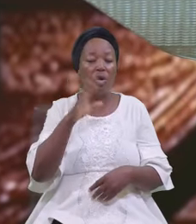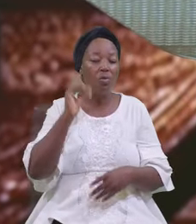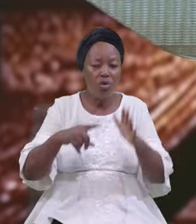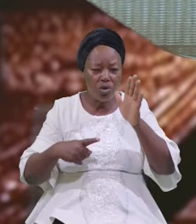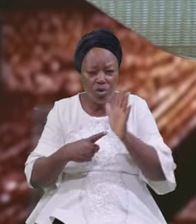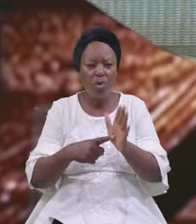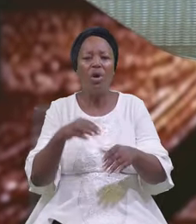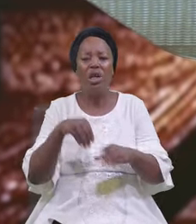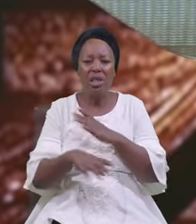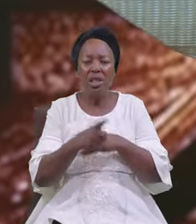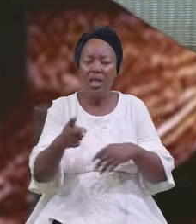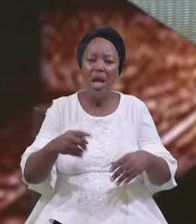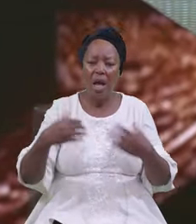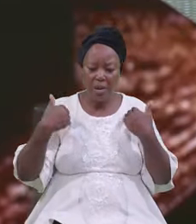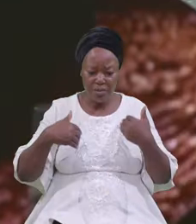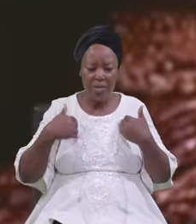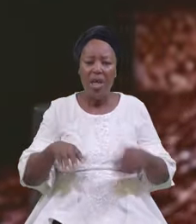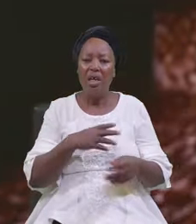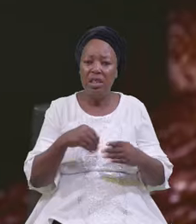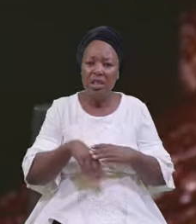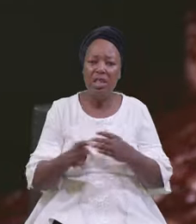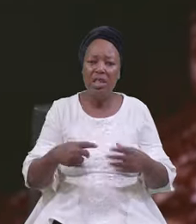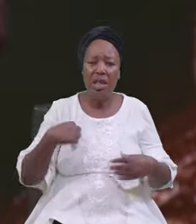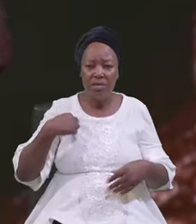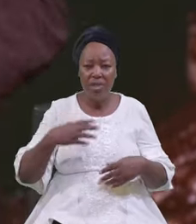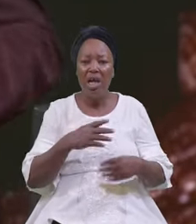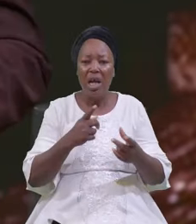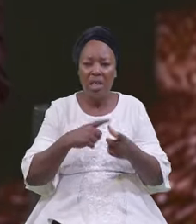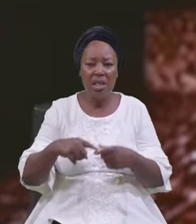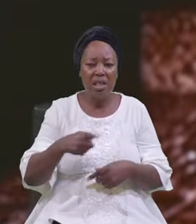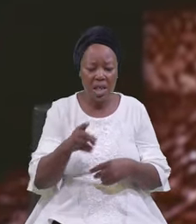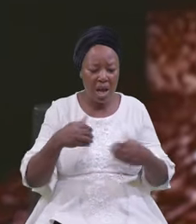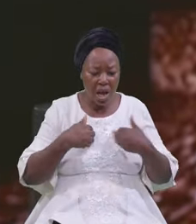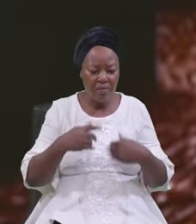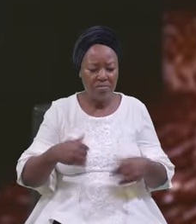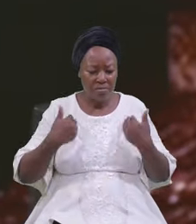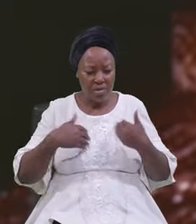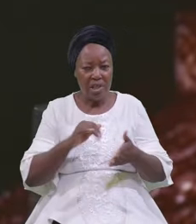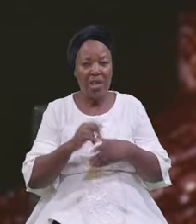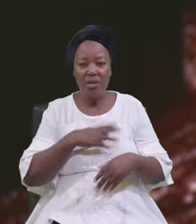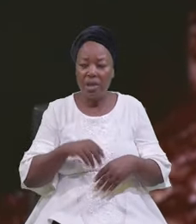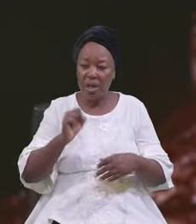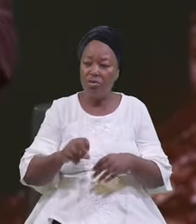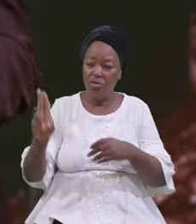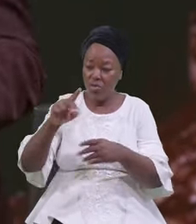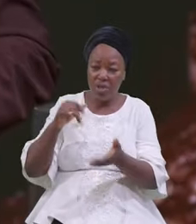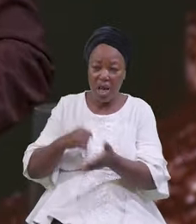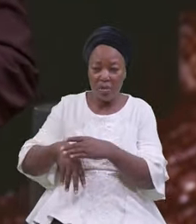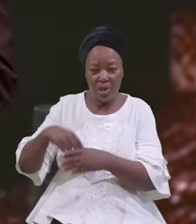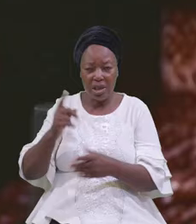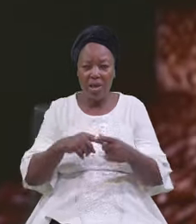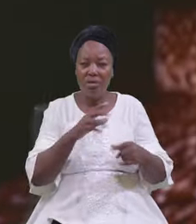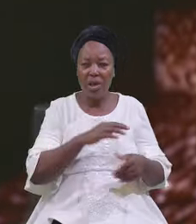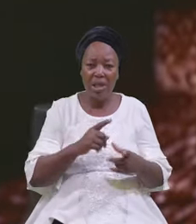their appearance, will show in their dressing. They'll have dressing that will want to corrupt other people and lead